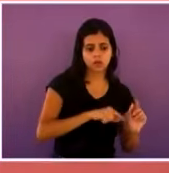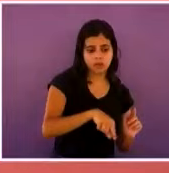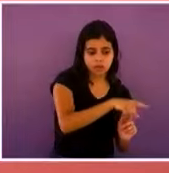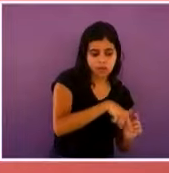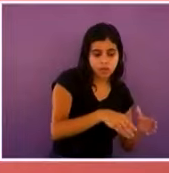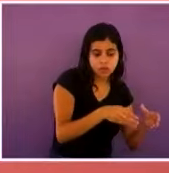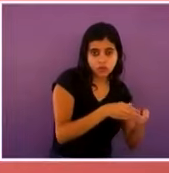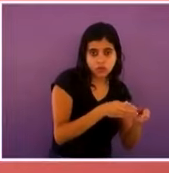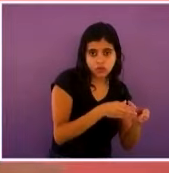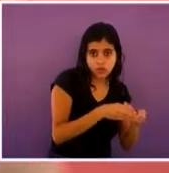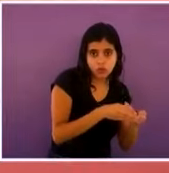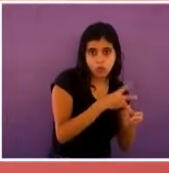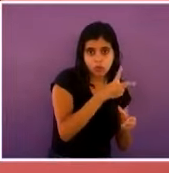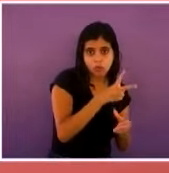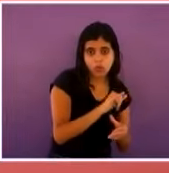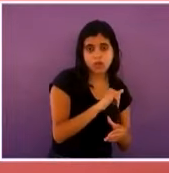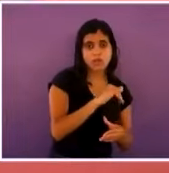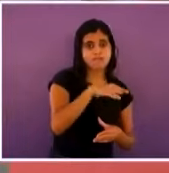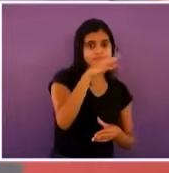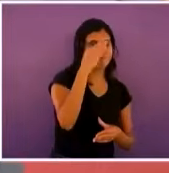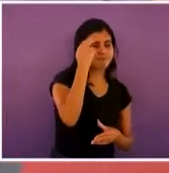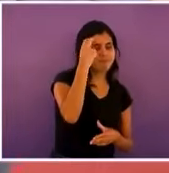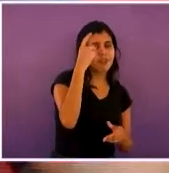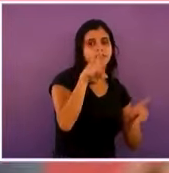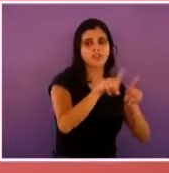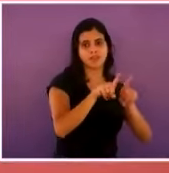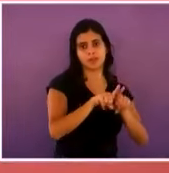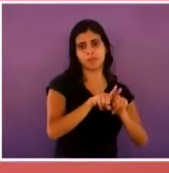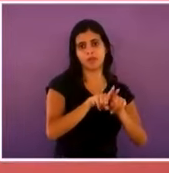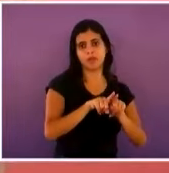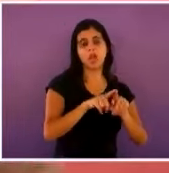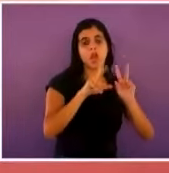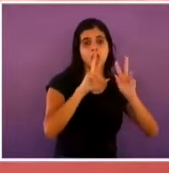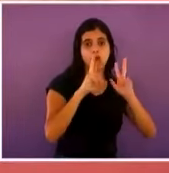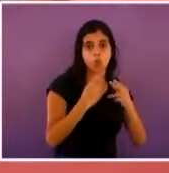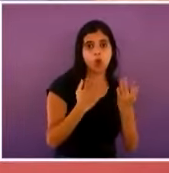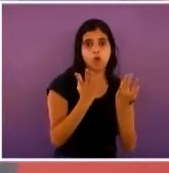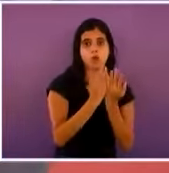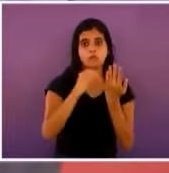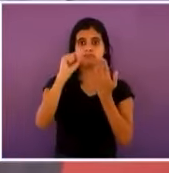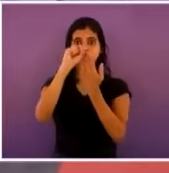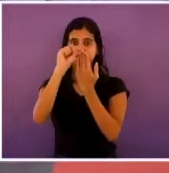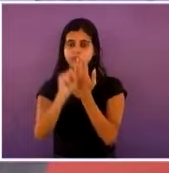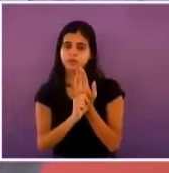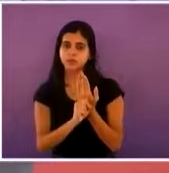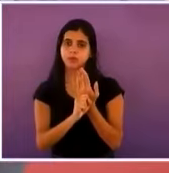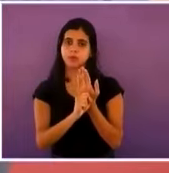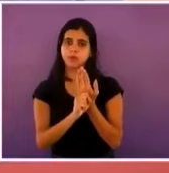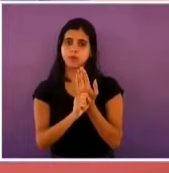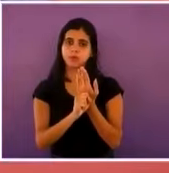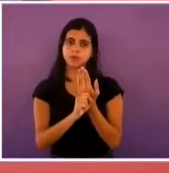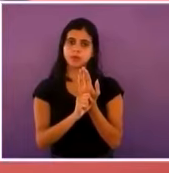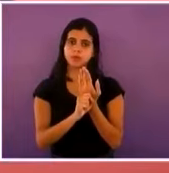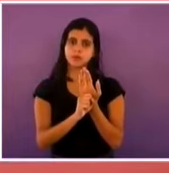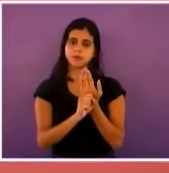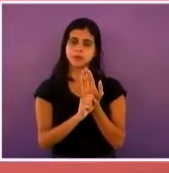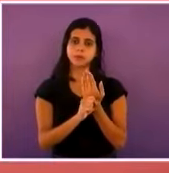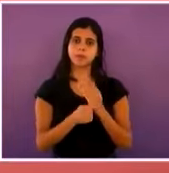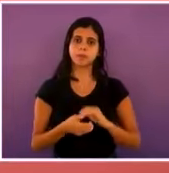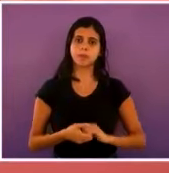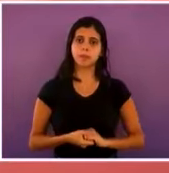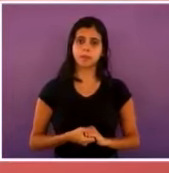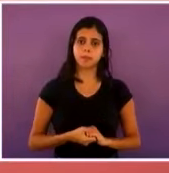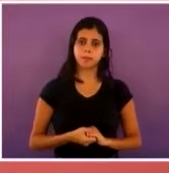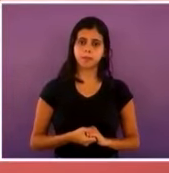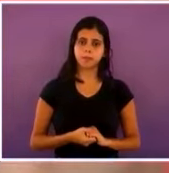jesuítas fossem intelectuais. Like the reformers. Como os reformadores. In order to fight against the Reformation with the